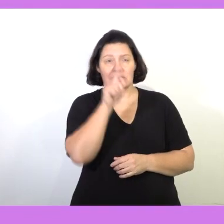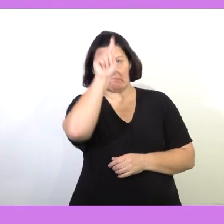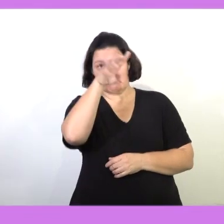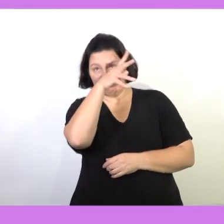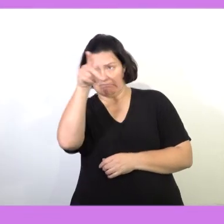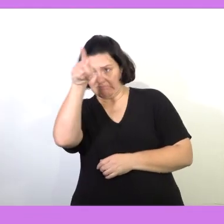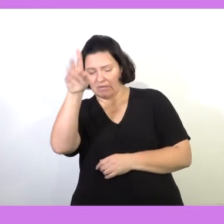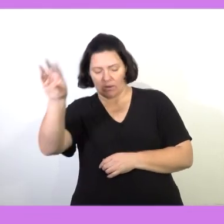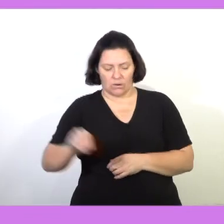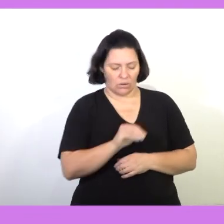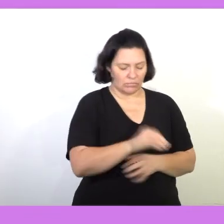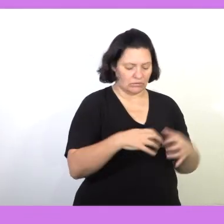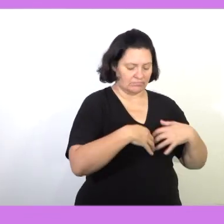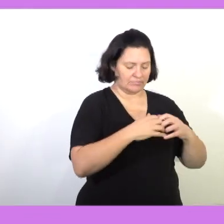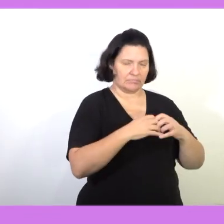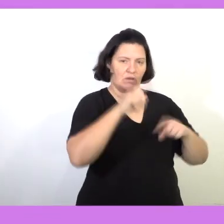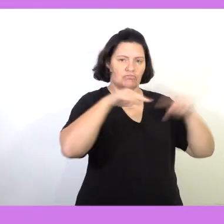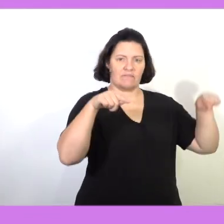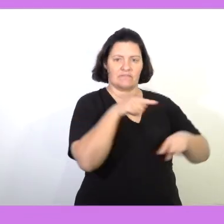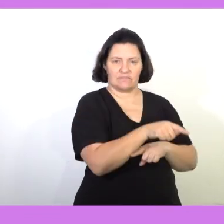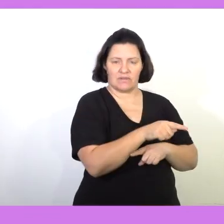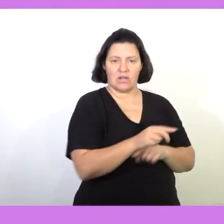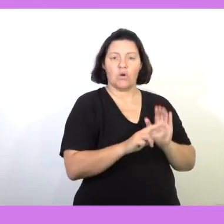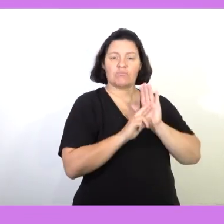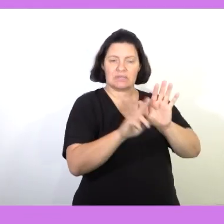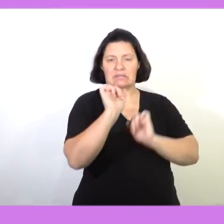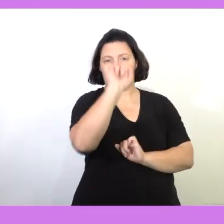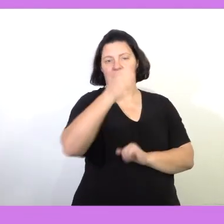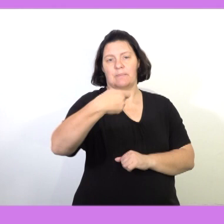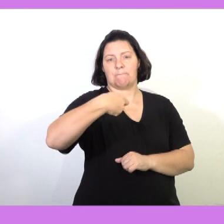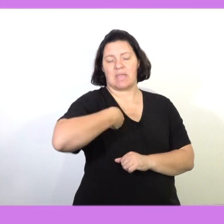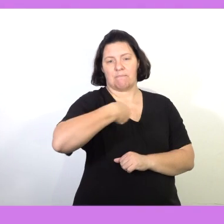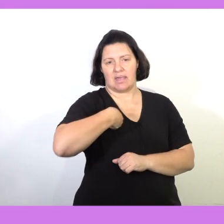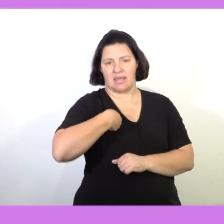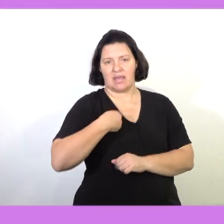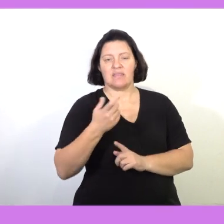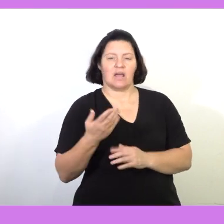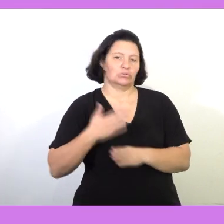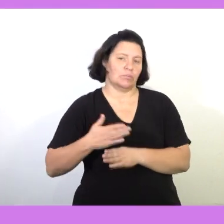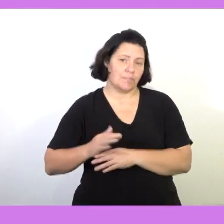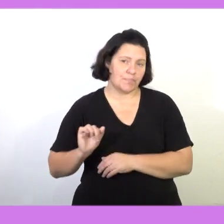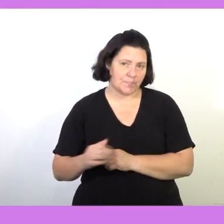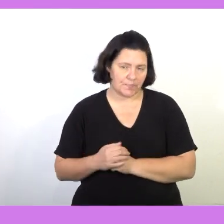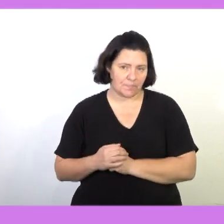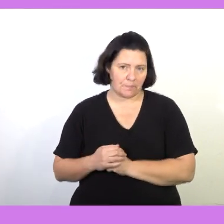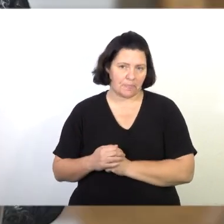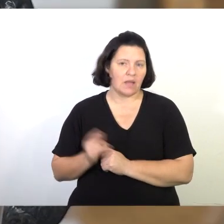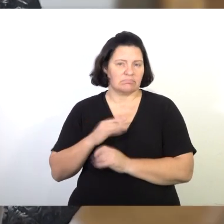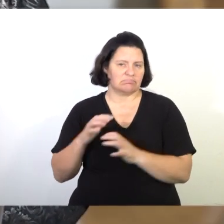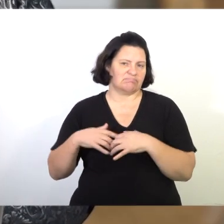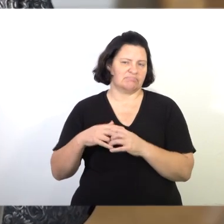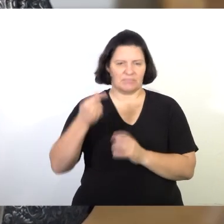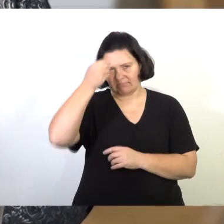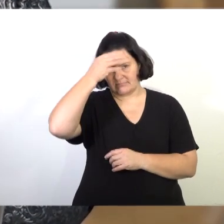table above to draw a graph that represents Naledi's pay at her casual job. By now, I'm sure you